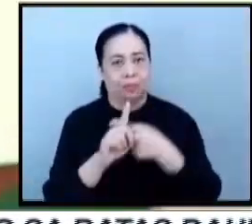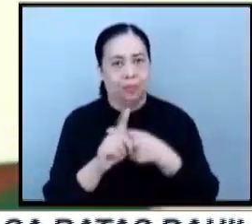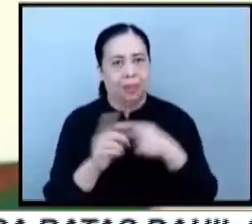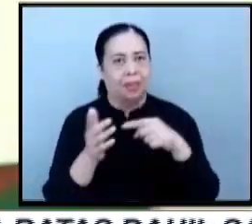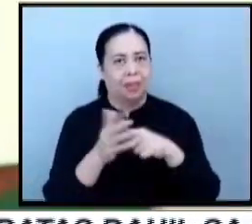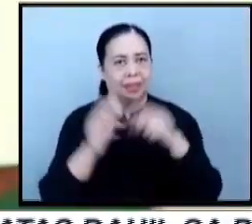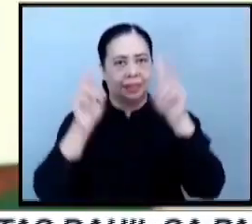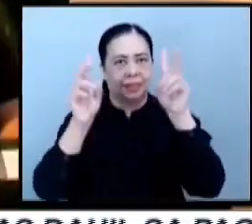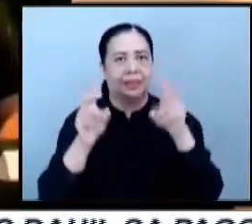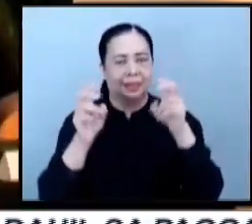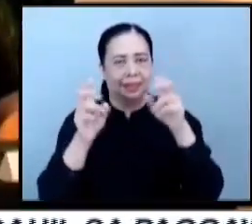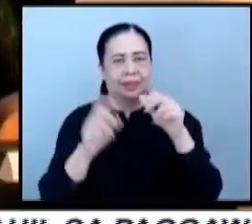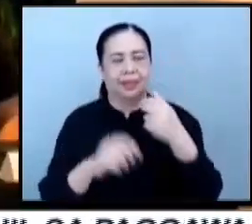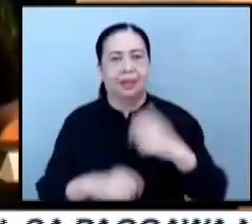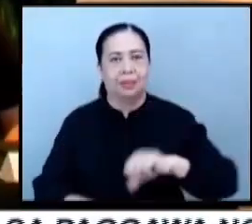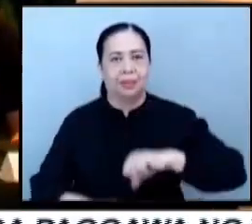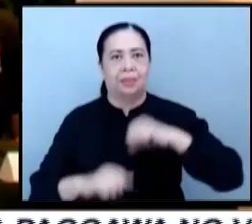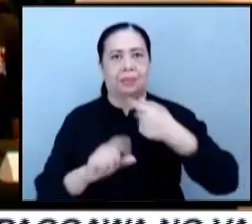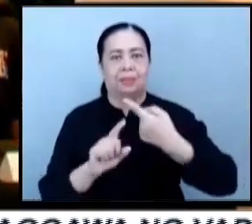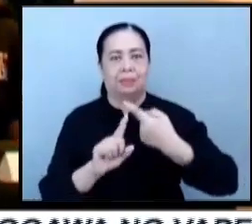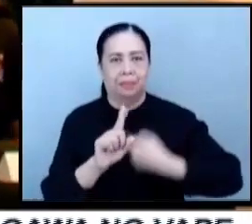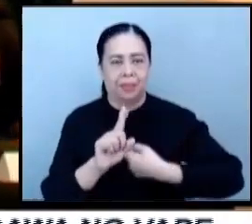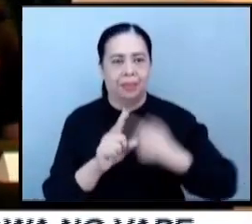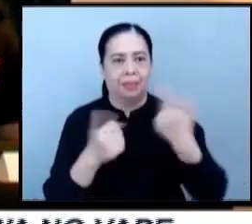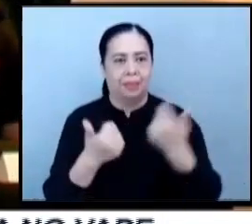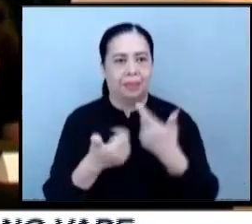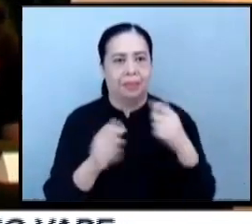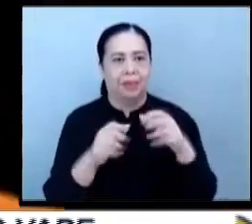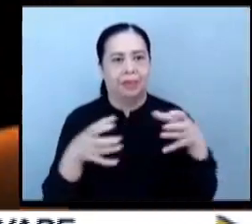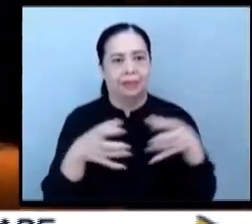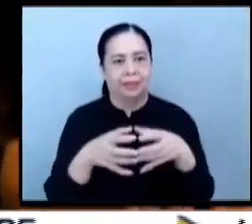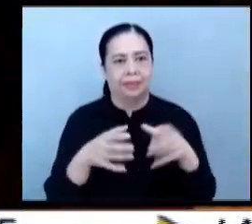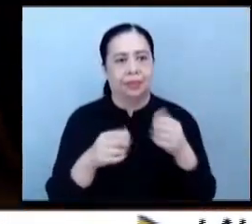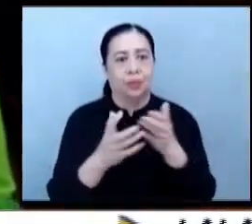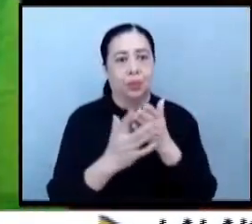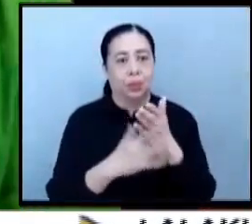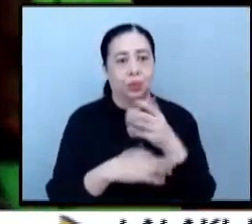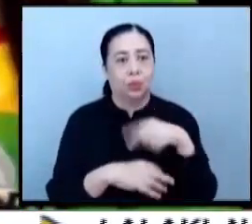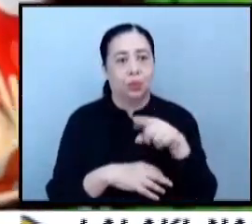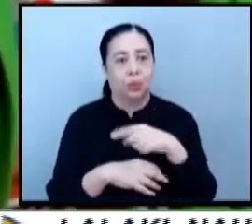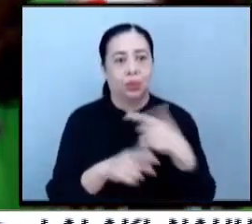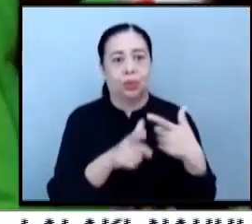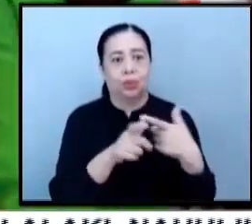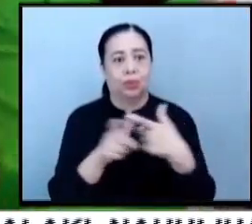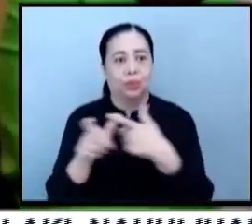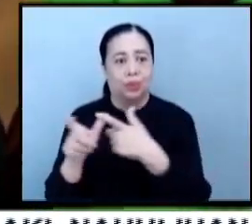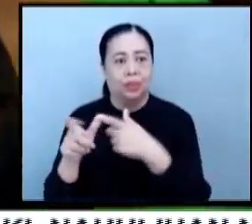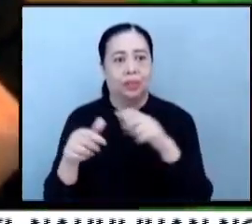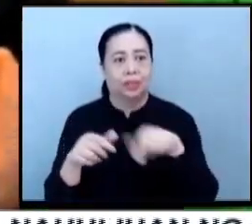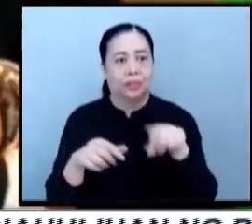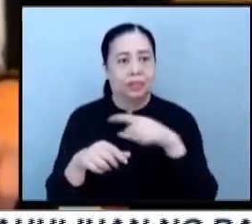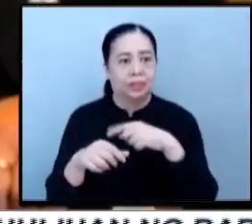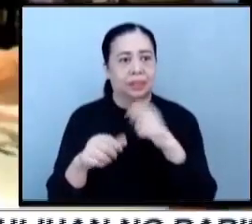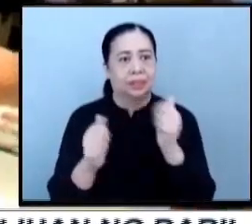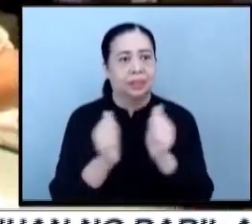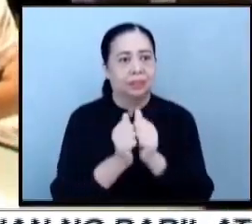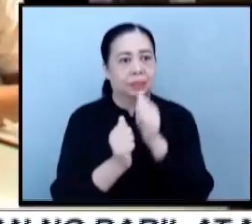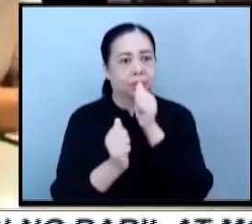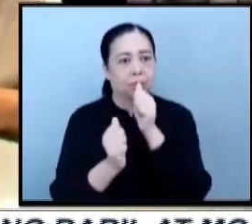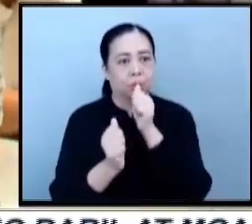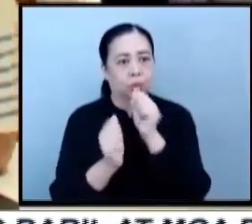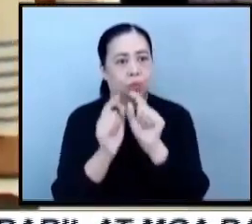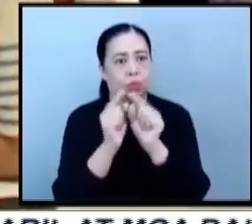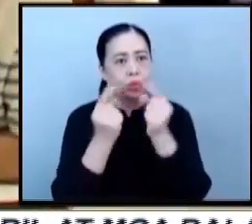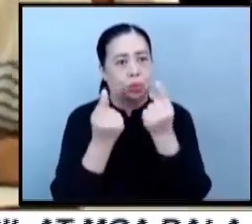ang Pride Month, isang fun run ang inorganisa sa pamumuno ng Run Rio Katuwang ang mga private supporting groups